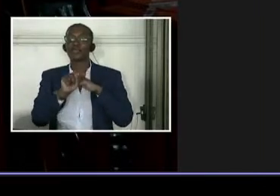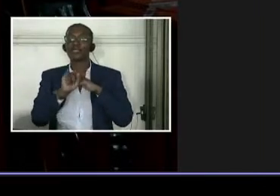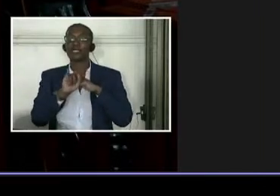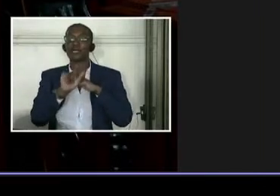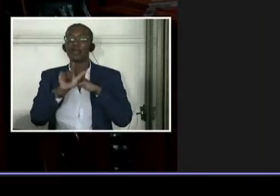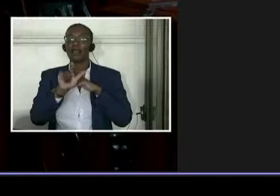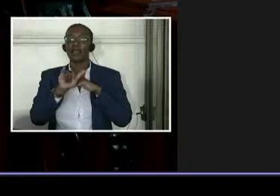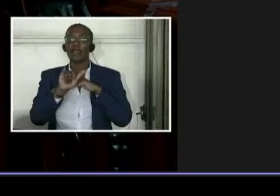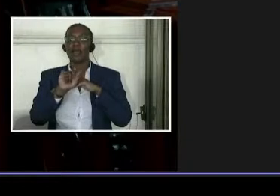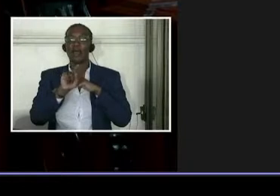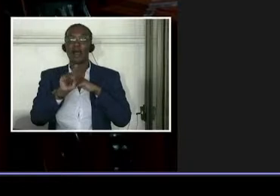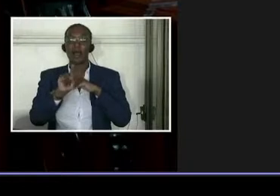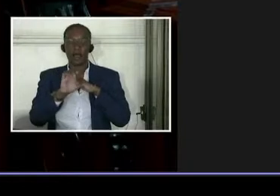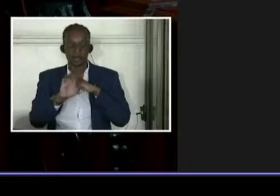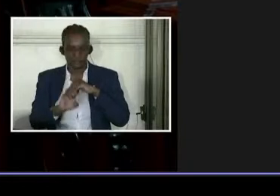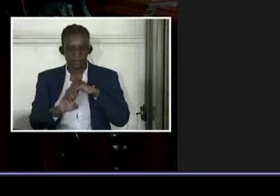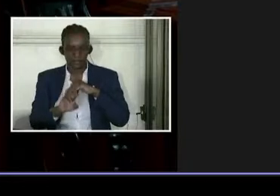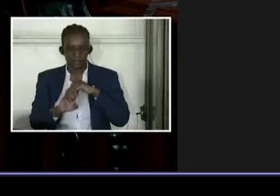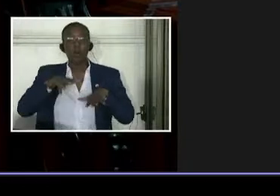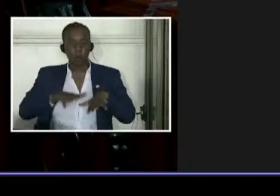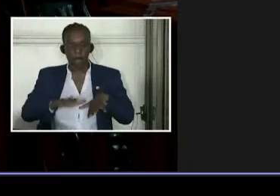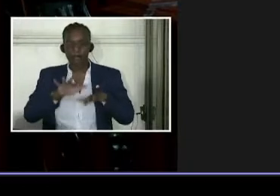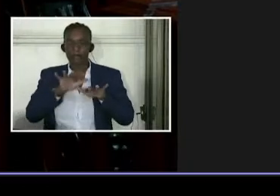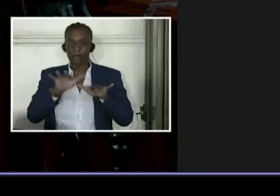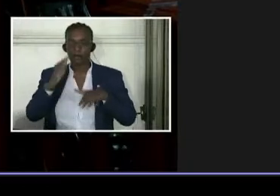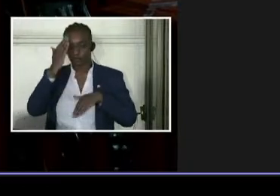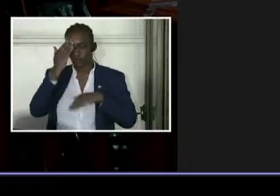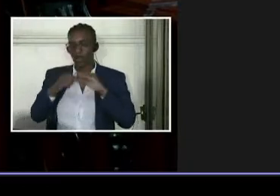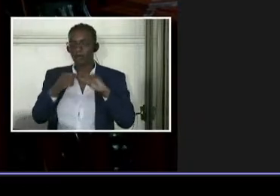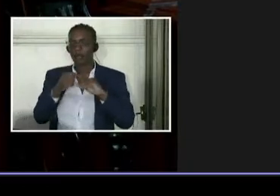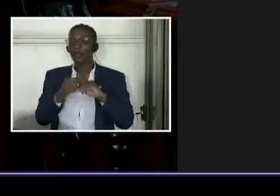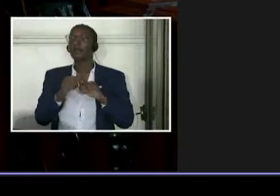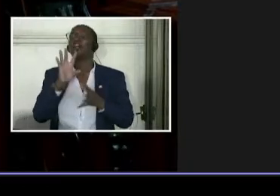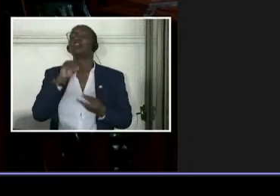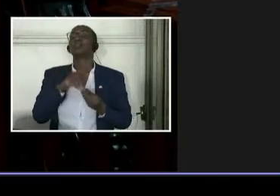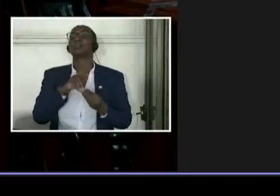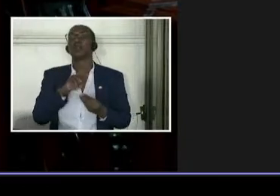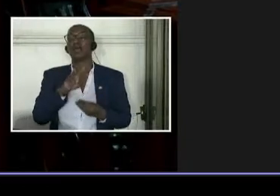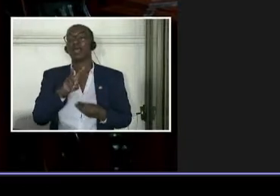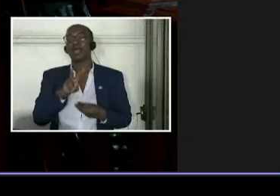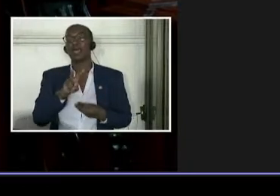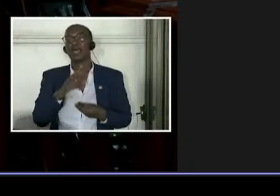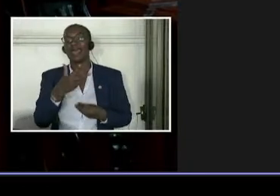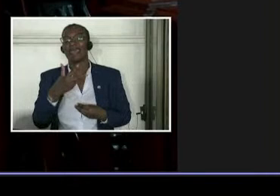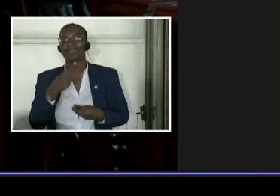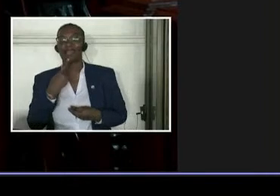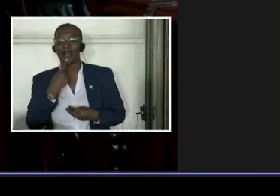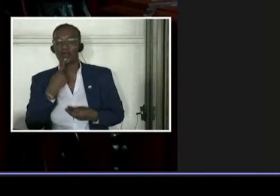know about it. On housing intervention in rural areas, a total of